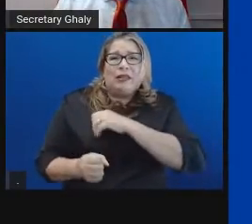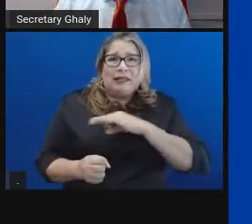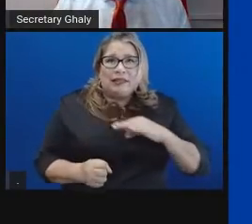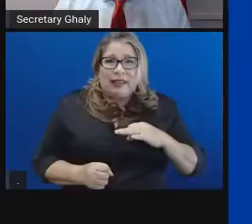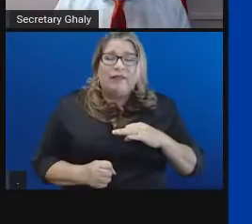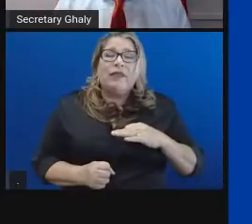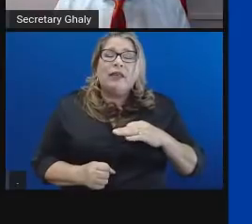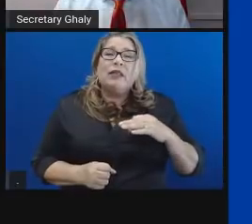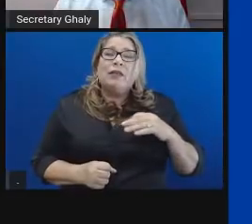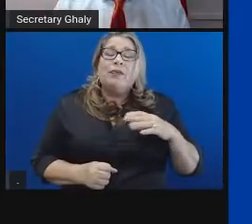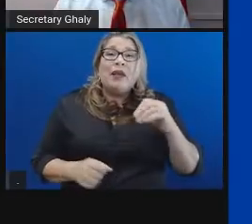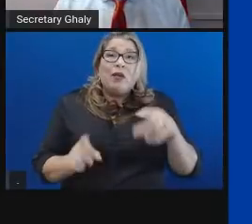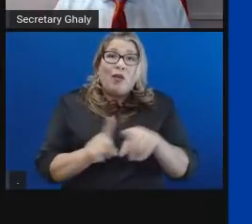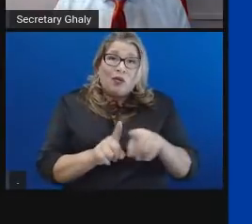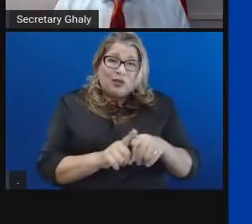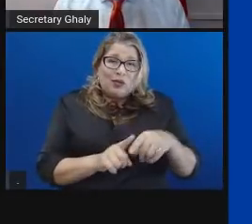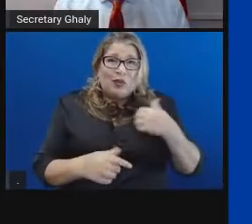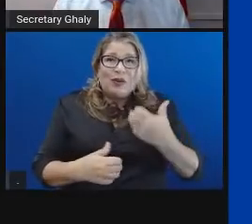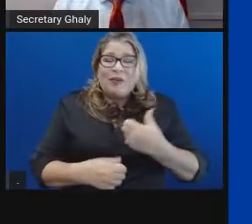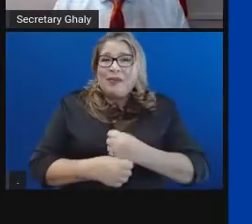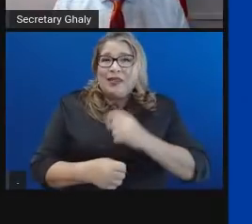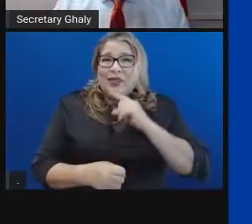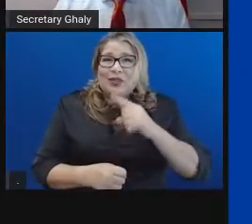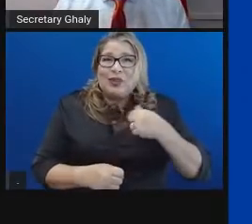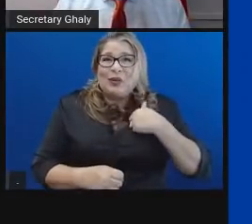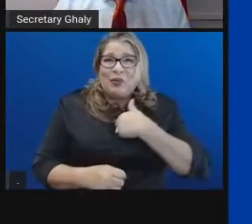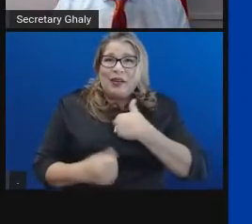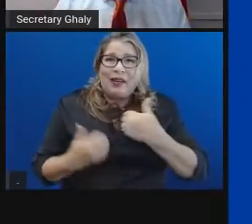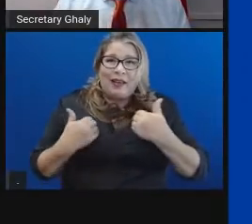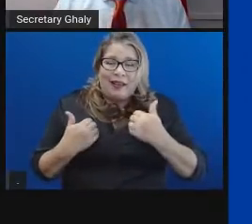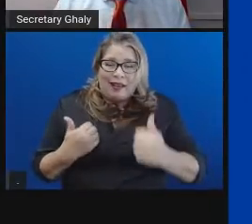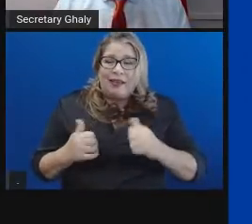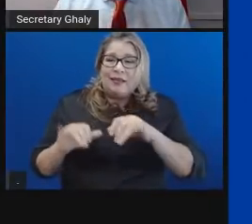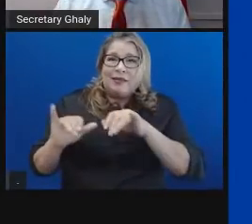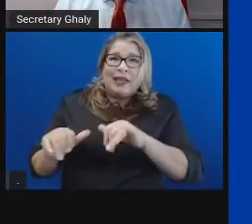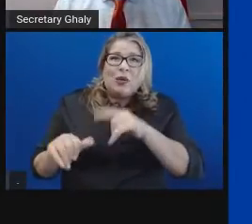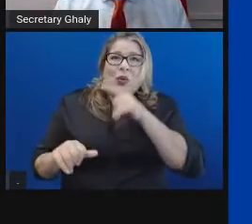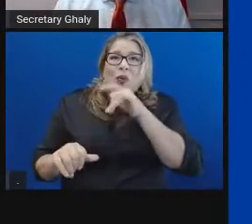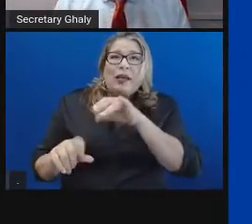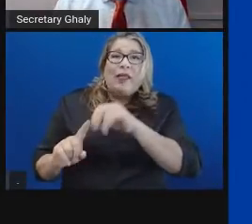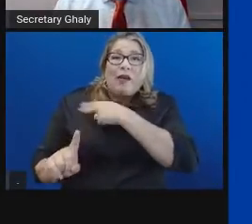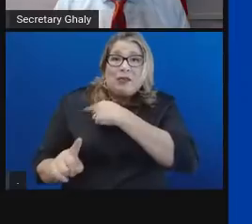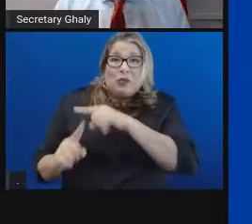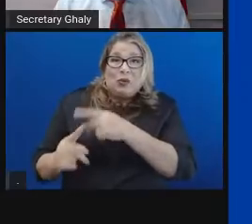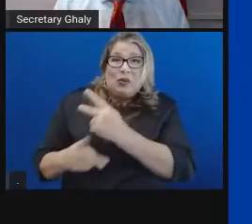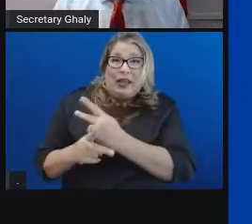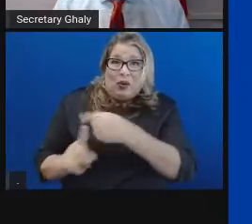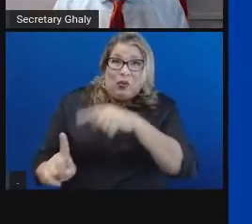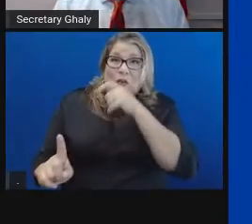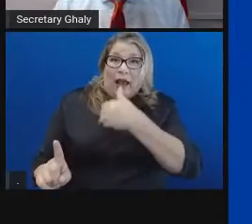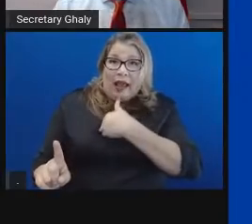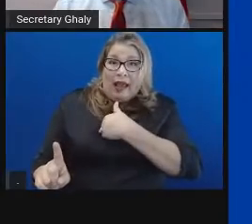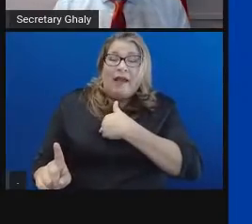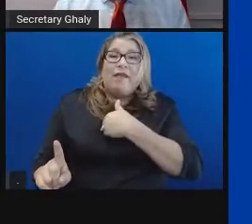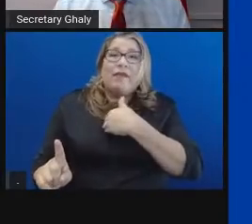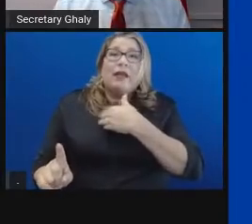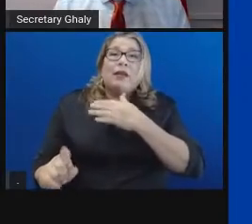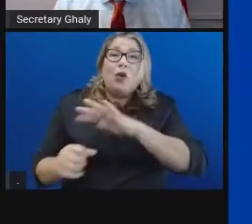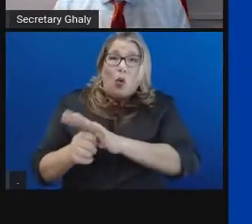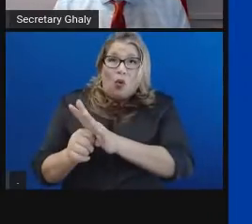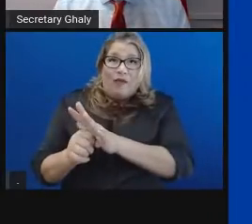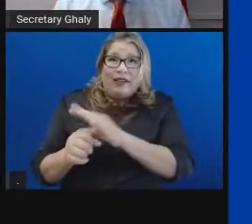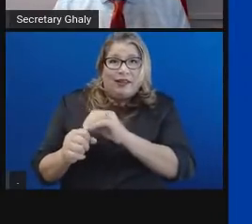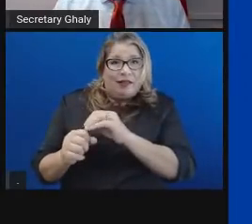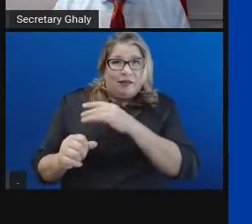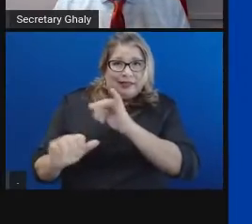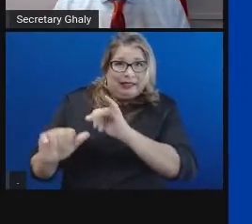with COVID, we are recruiting many more people, as you've heard over the past days, to help us on the vaccination effort in